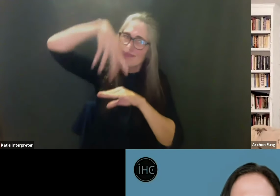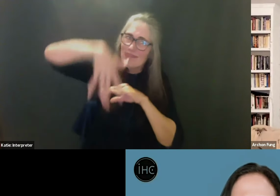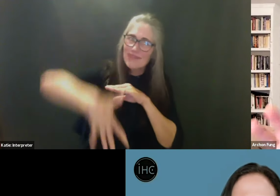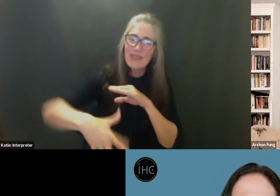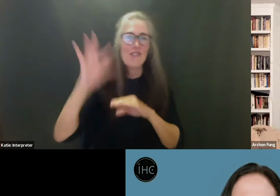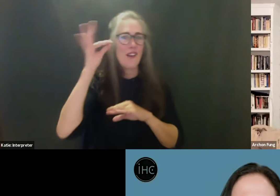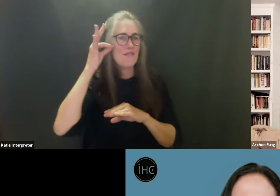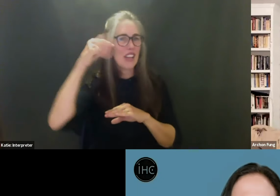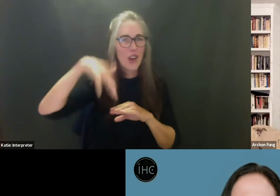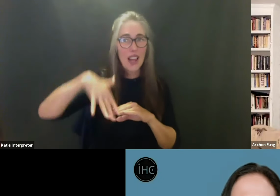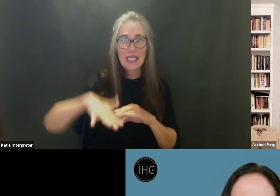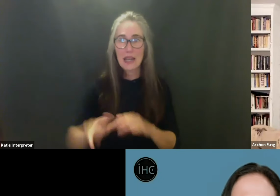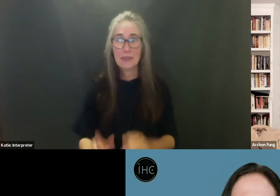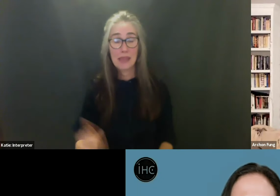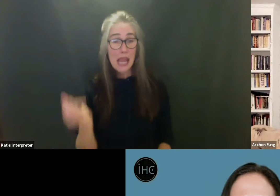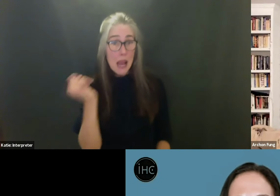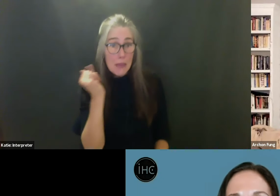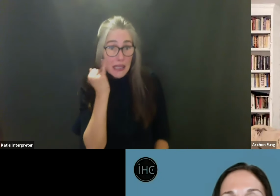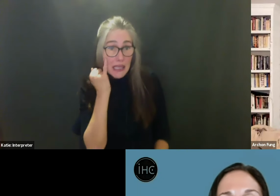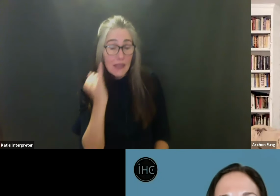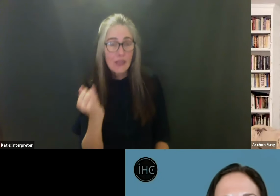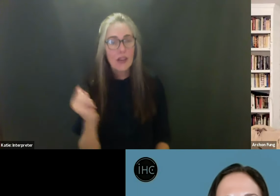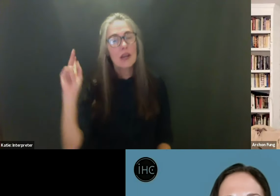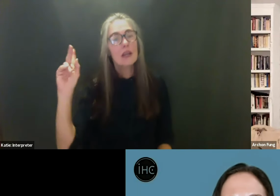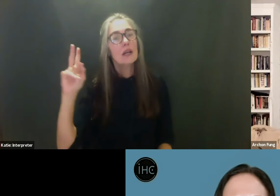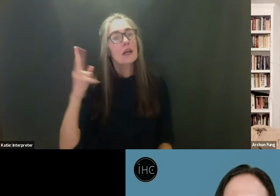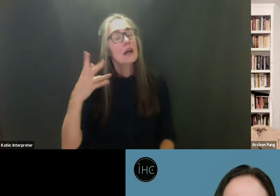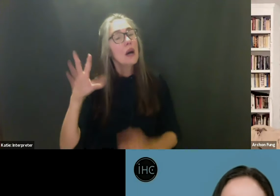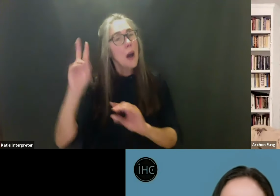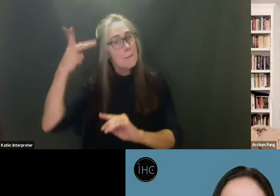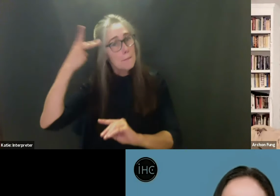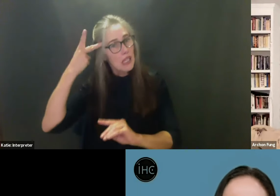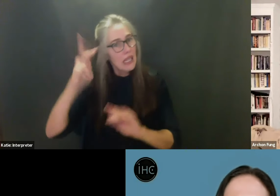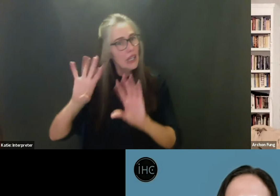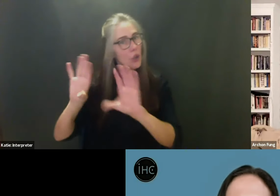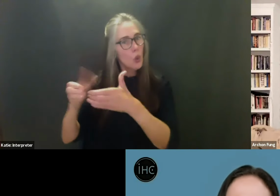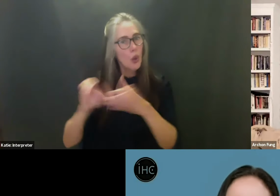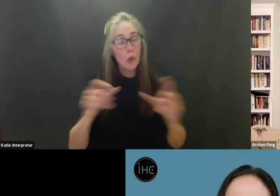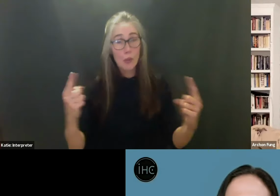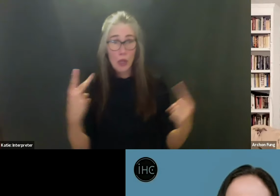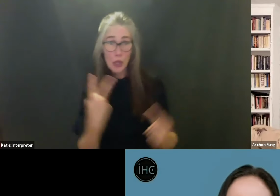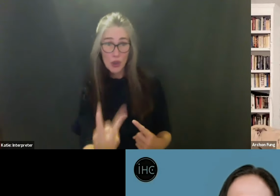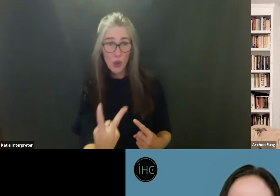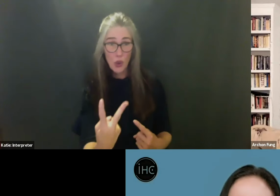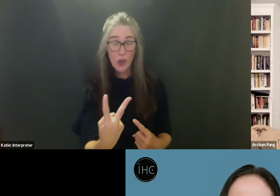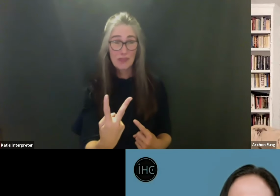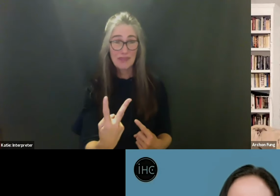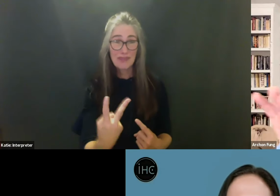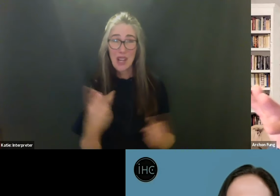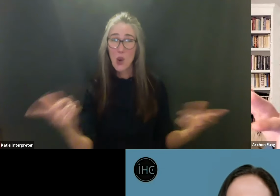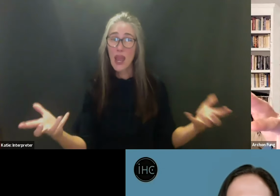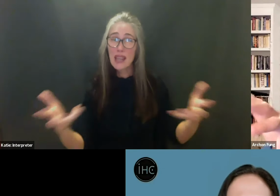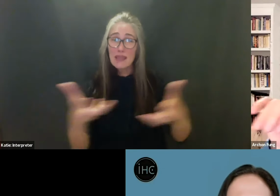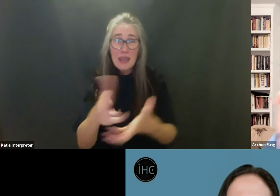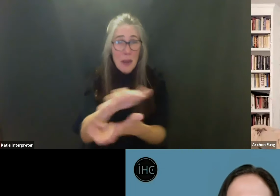in a two party wide aperture moment, I think it's very difficult to operate in that purple zone because the pressures